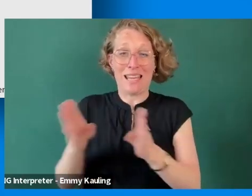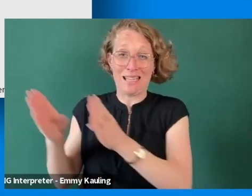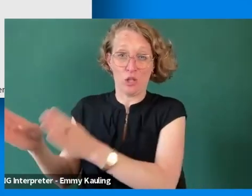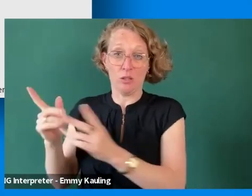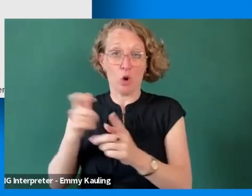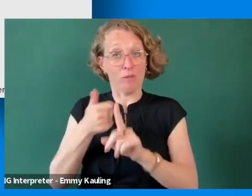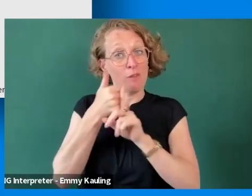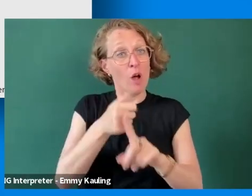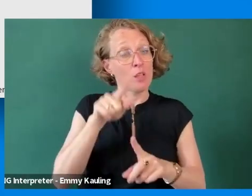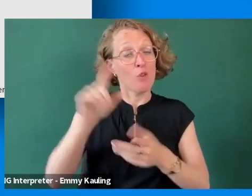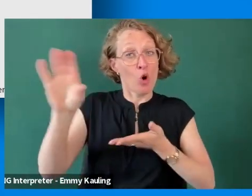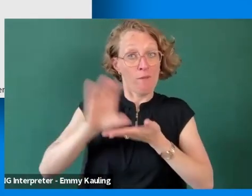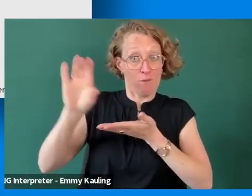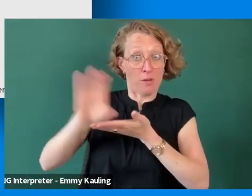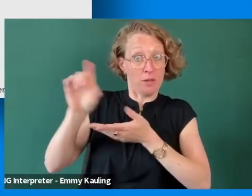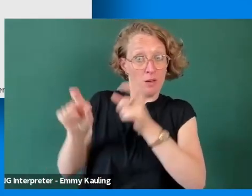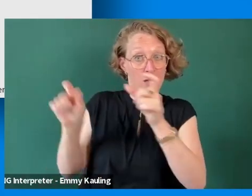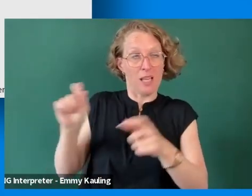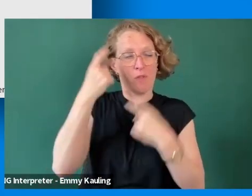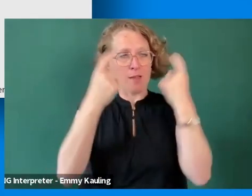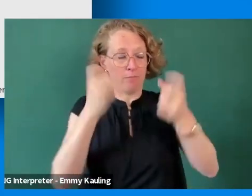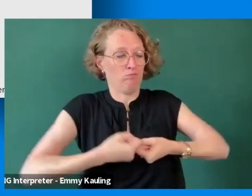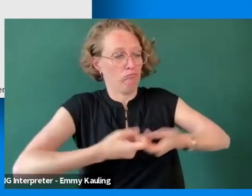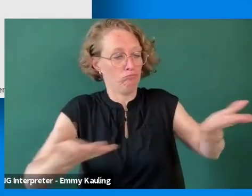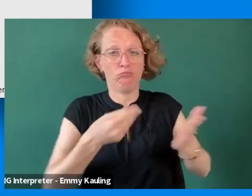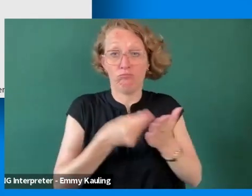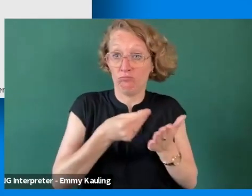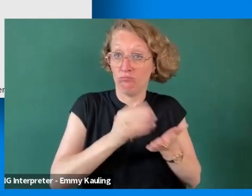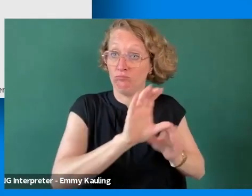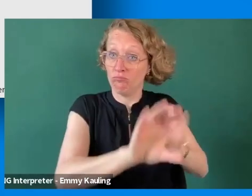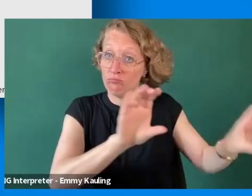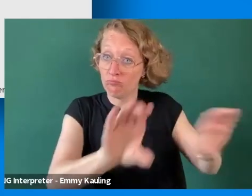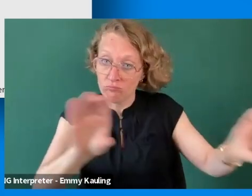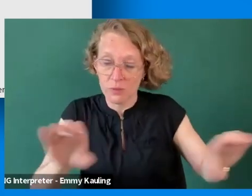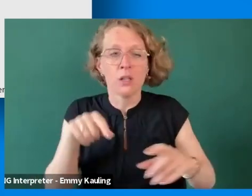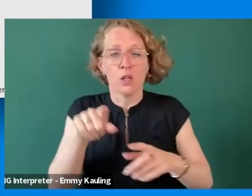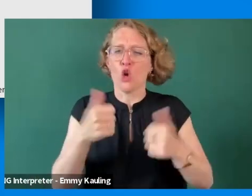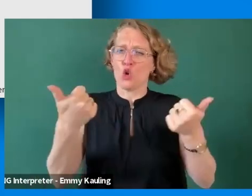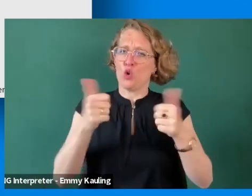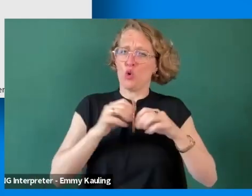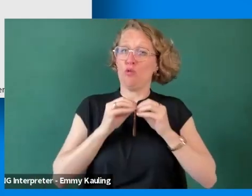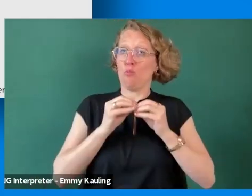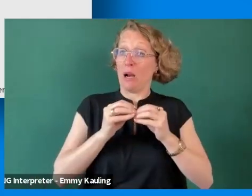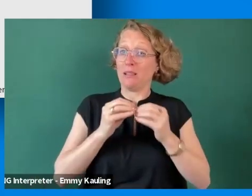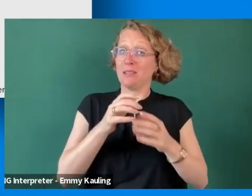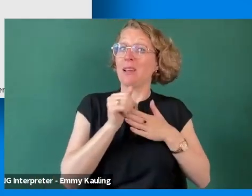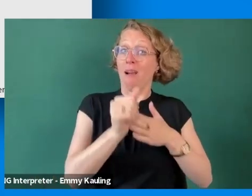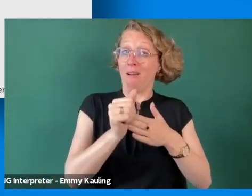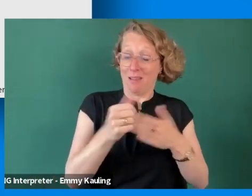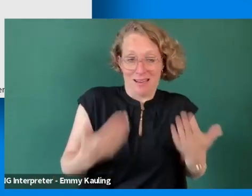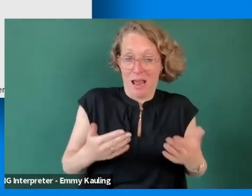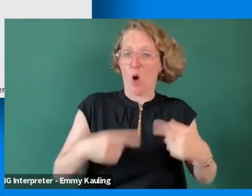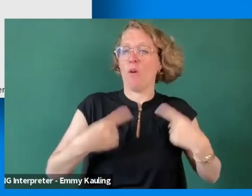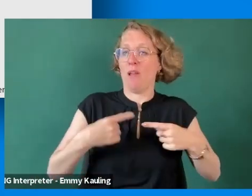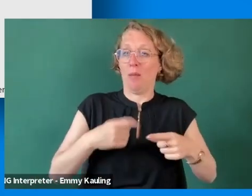funders when they are considering a funding opportunity. And that's set out in the Good Practice Guide, which is available now on the EDI